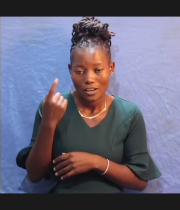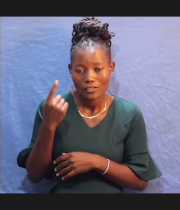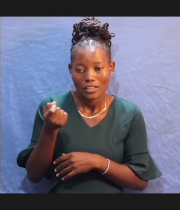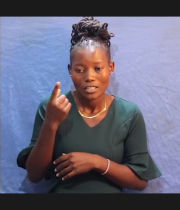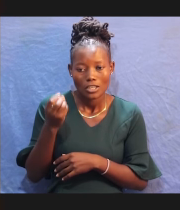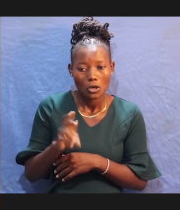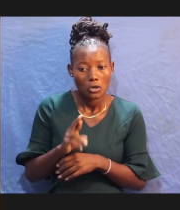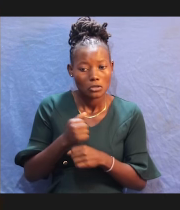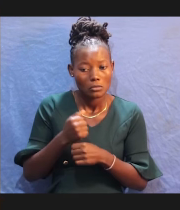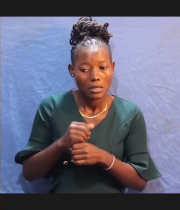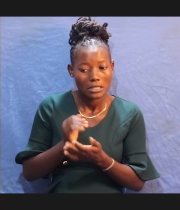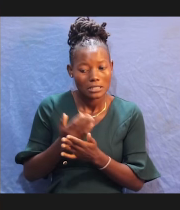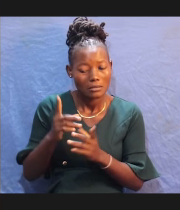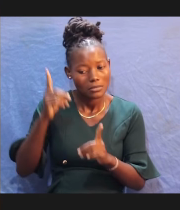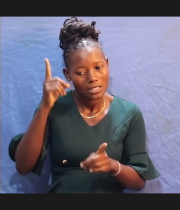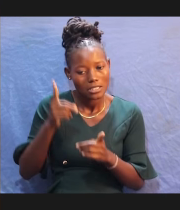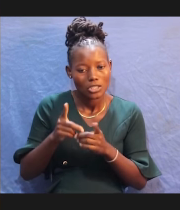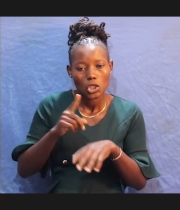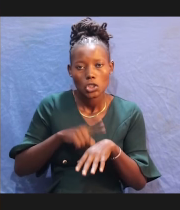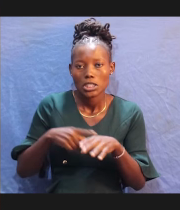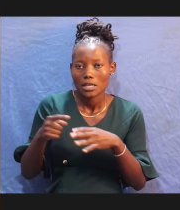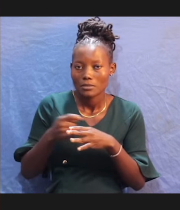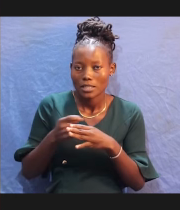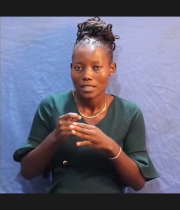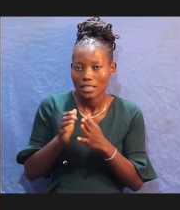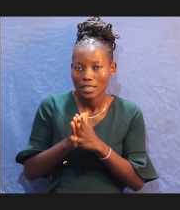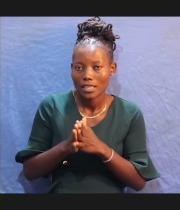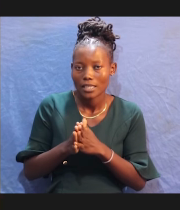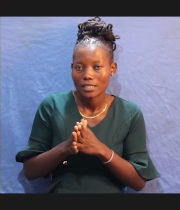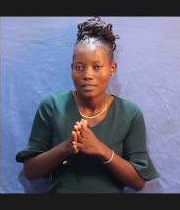made some decisions on the training. And my